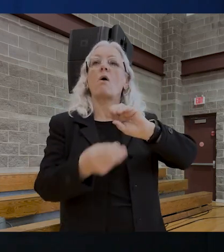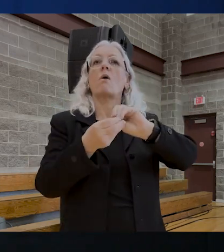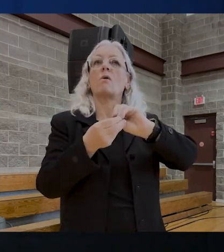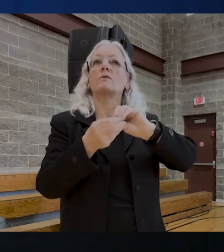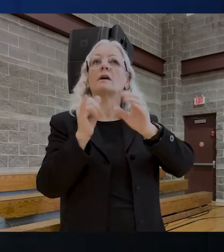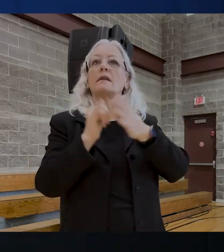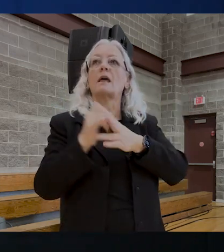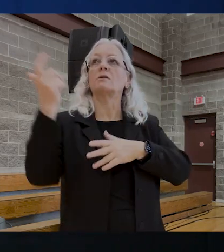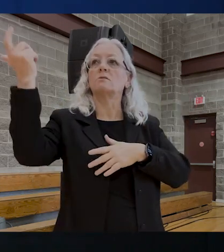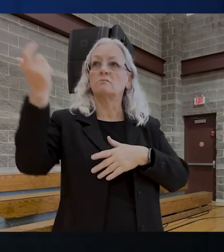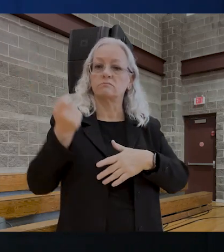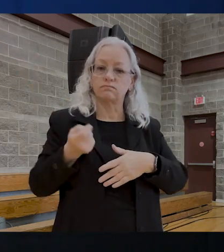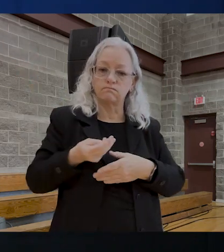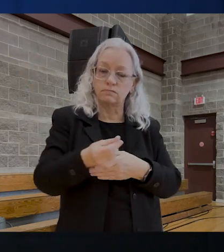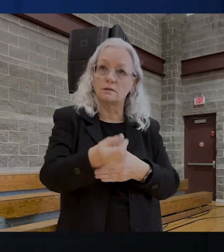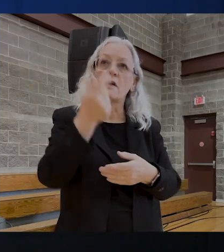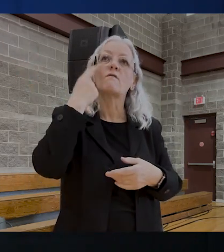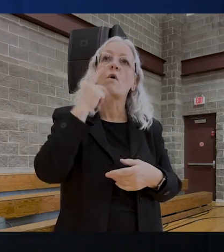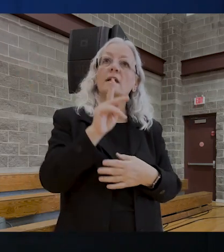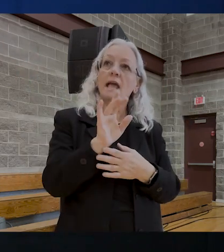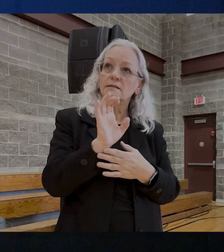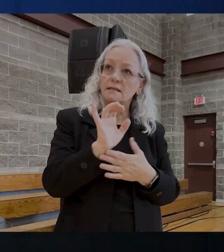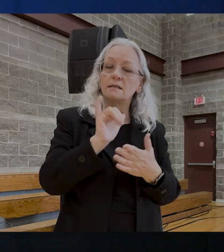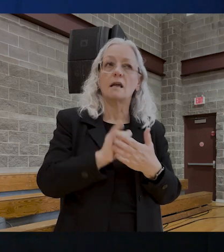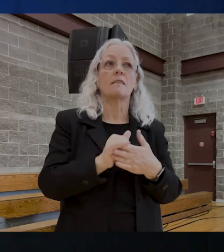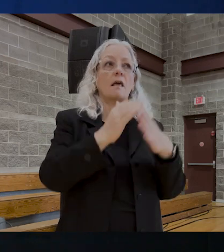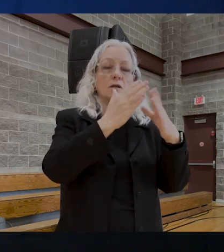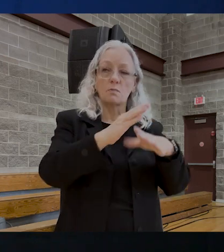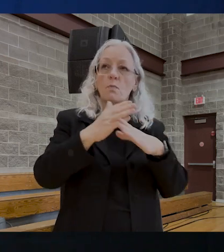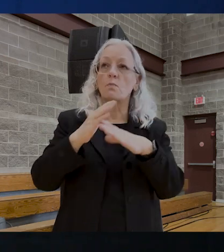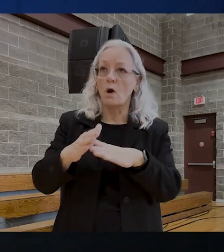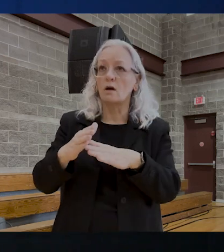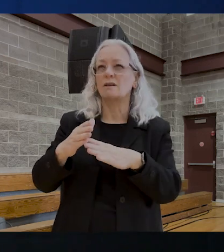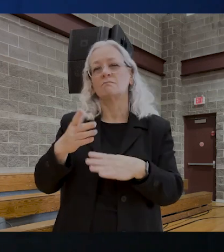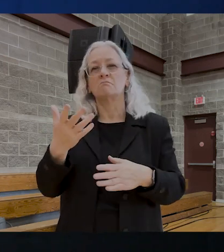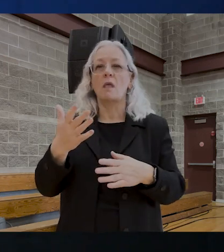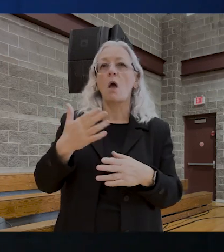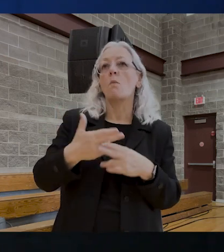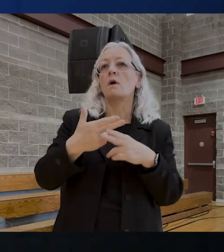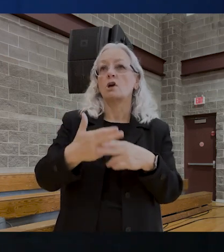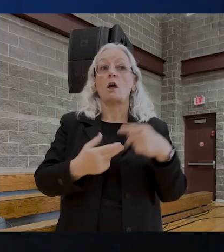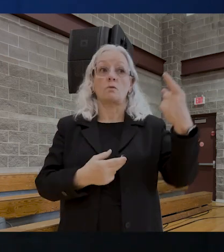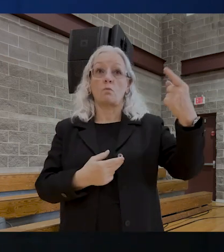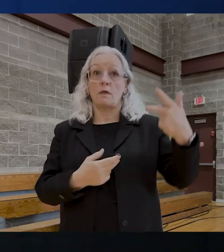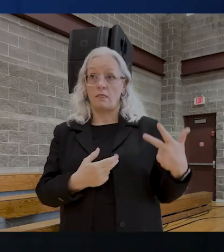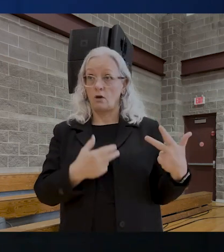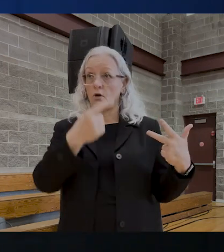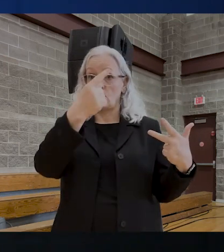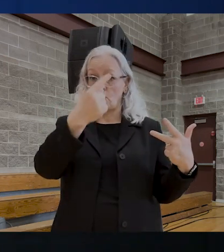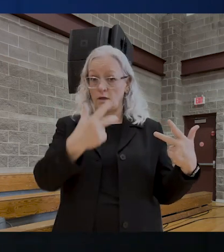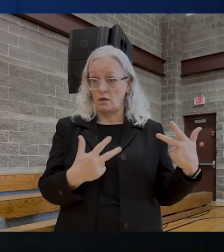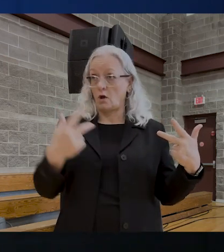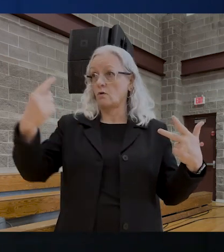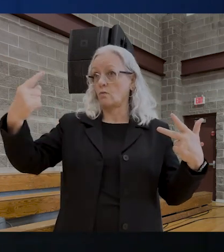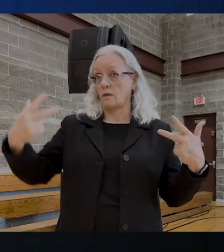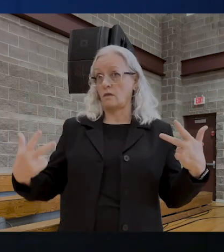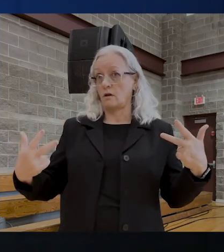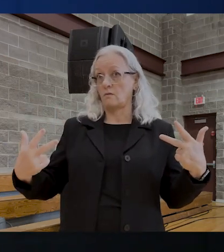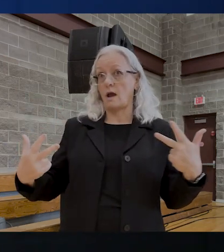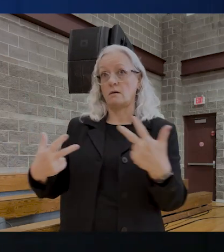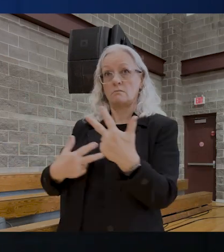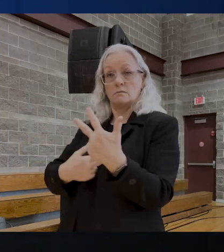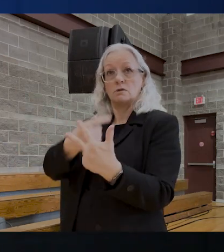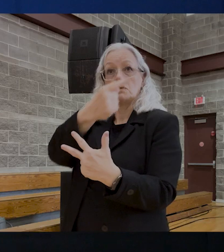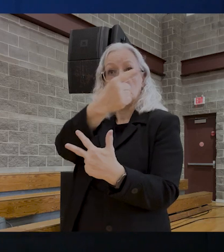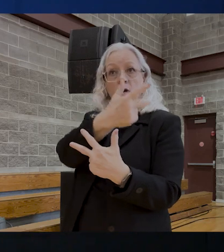the city. Kansas City's budget is broken out by, we call a third, a third, a third. A